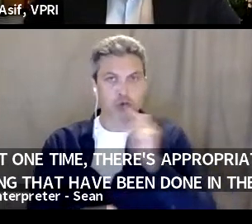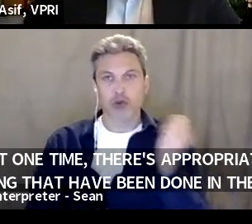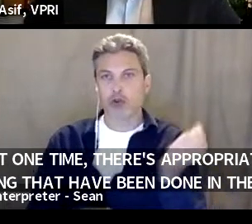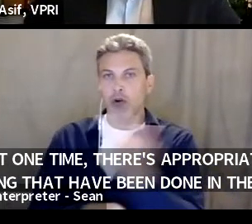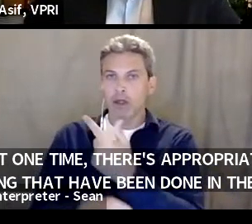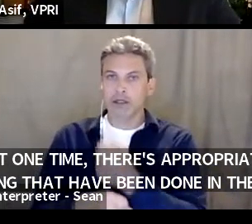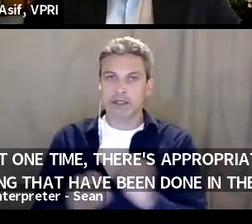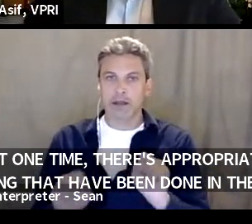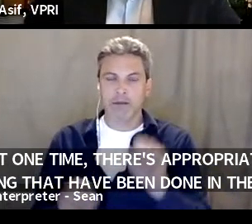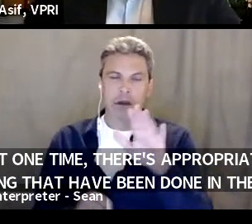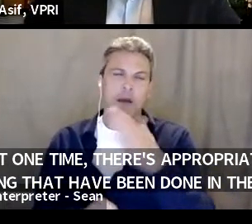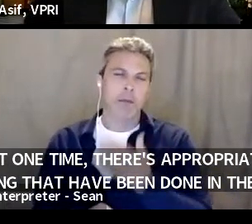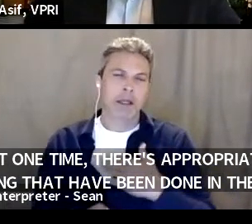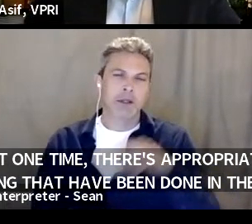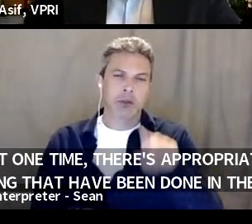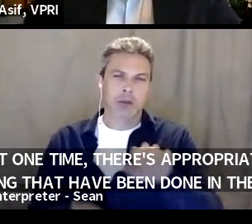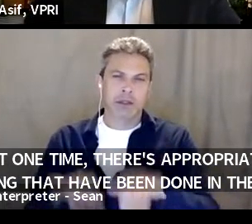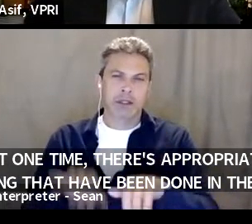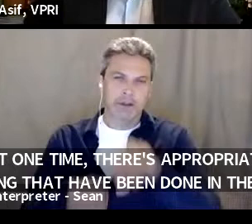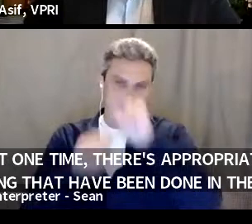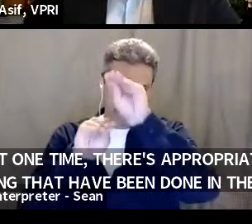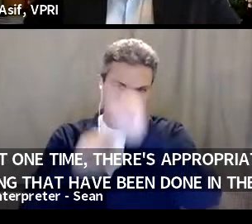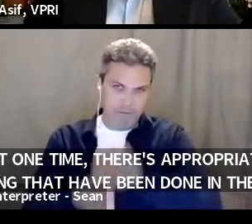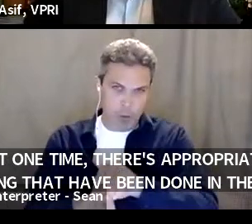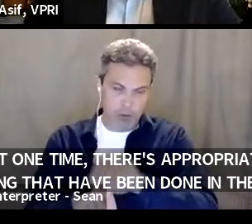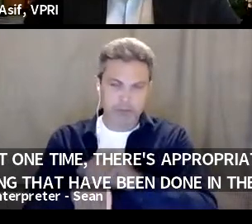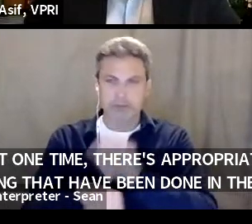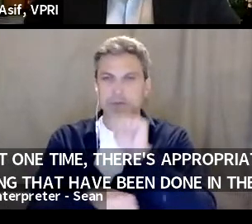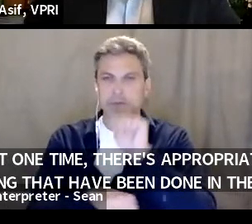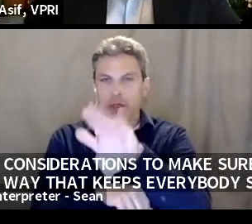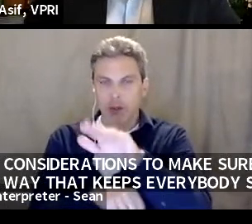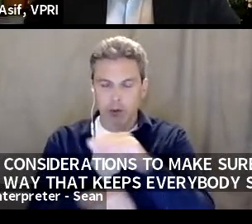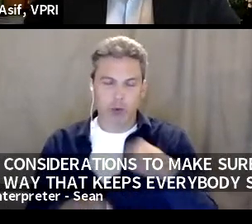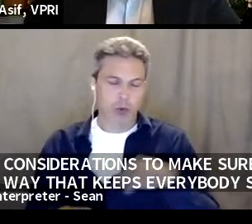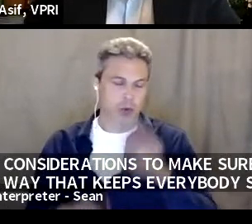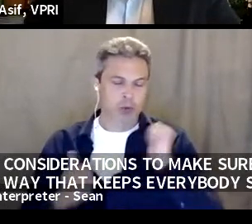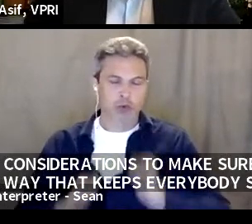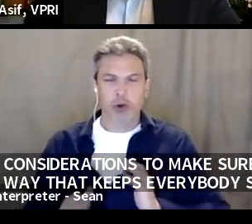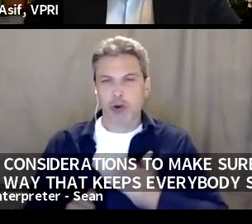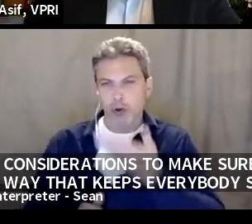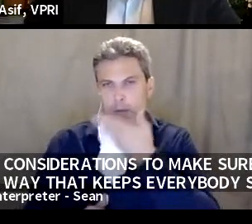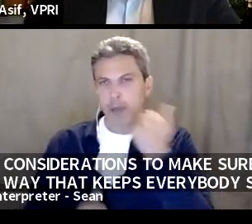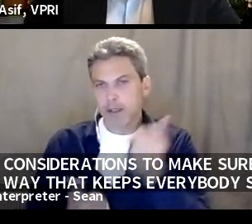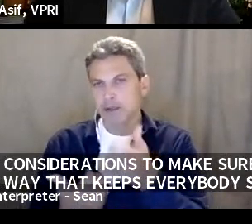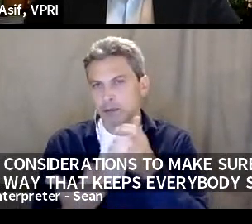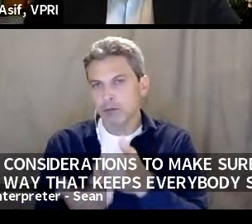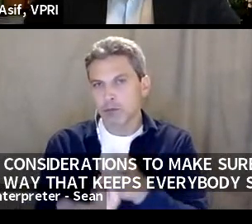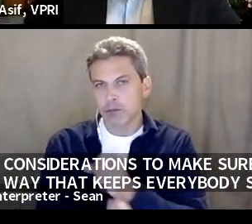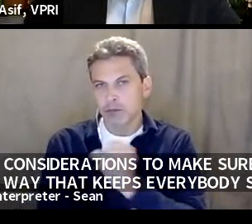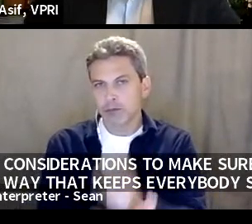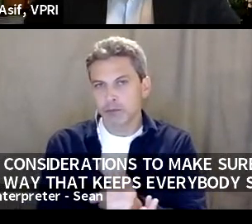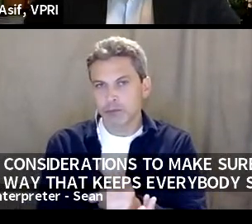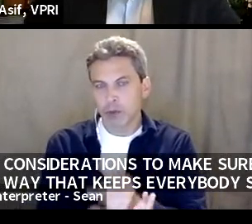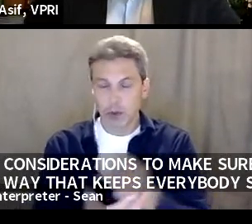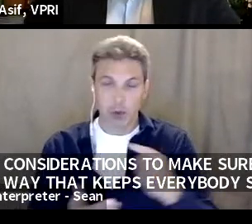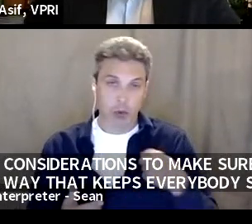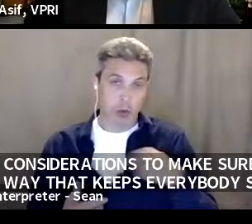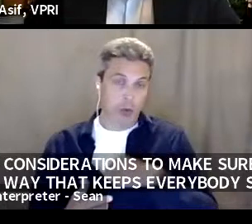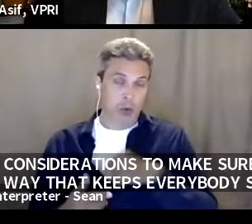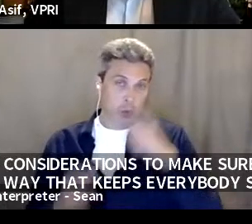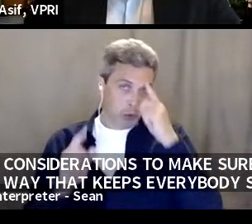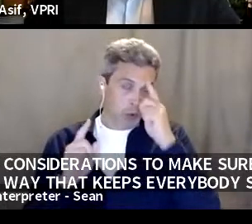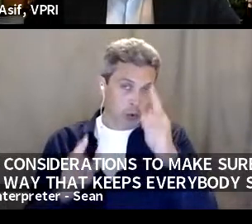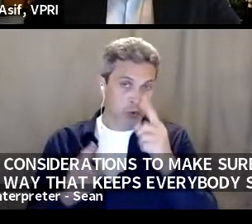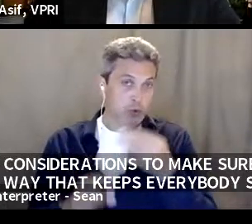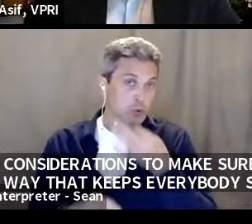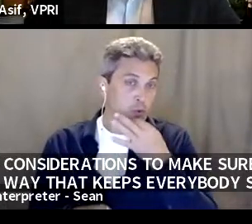form, and we will accommodate just as much as we can. We are working towards being able to enhance access to